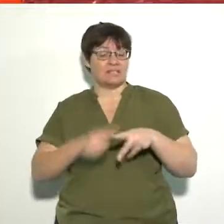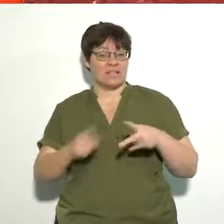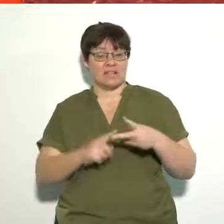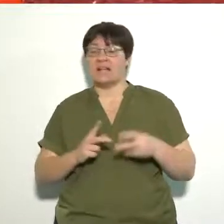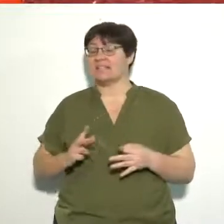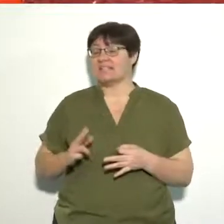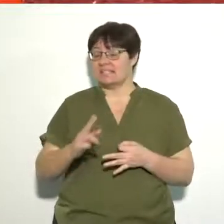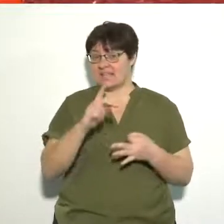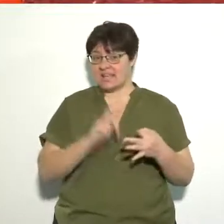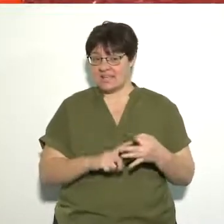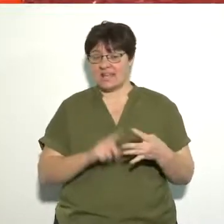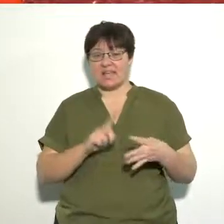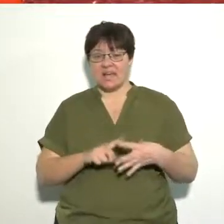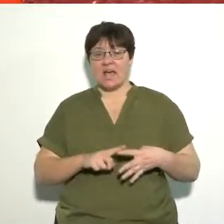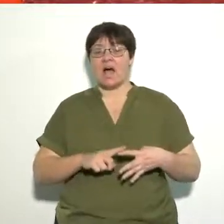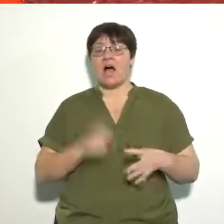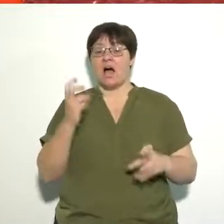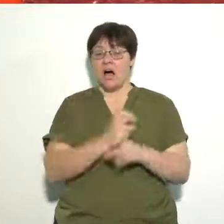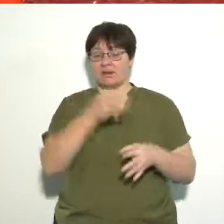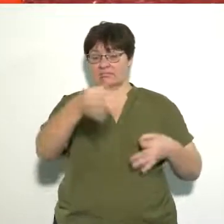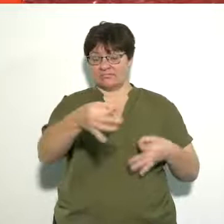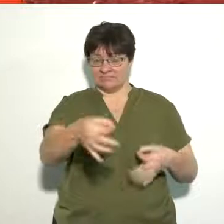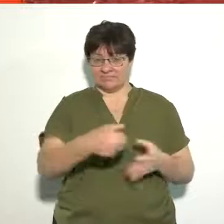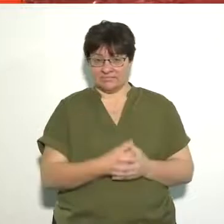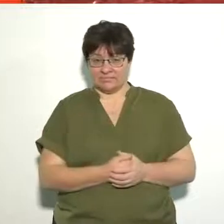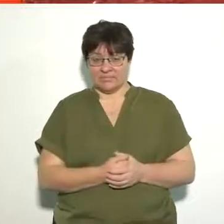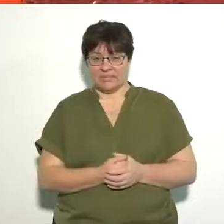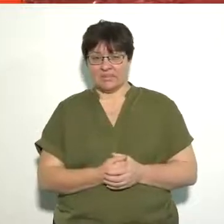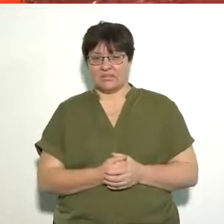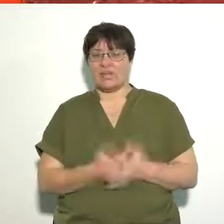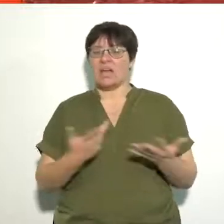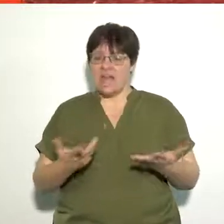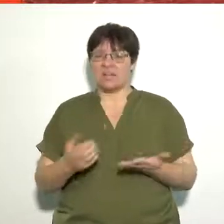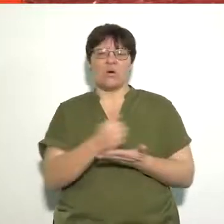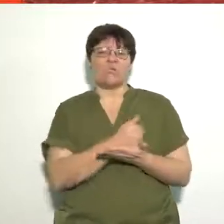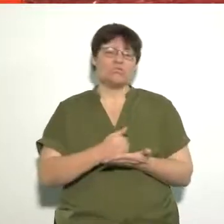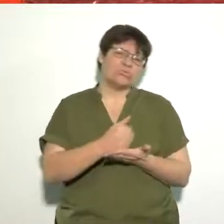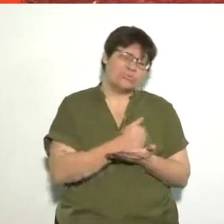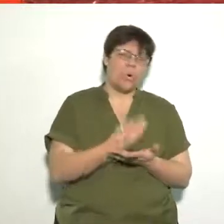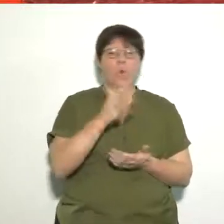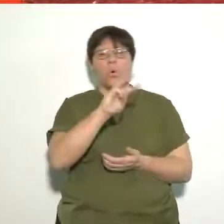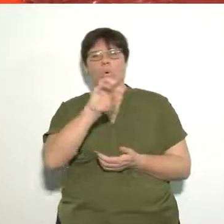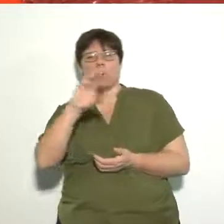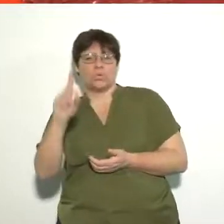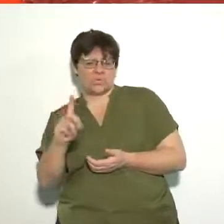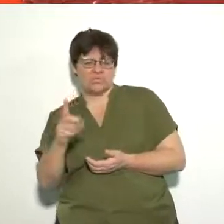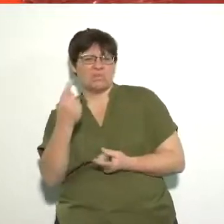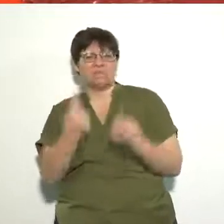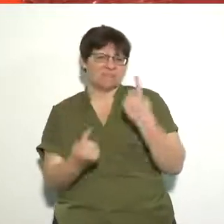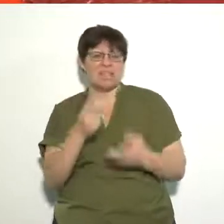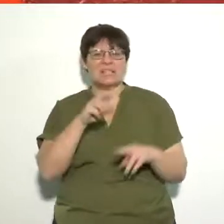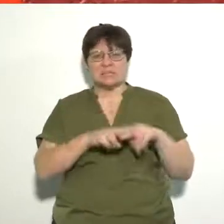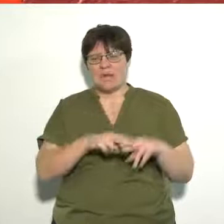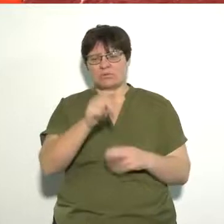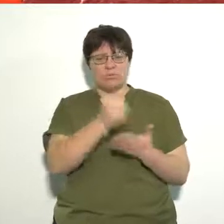of scissors, some cardboard. You could use ponal glue, wood glue, depending on what material you'll